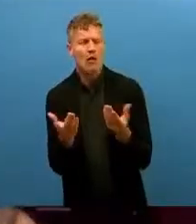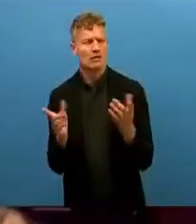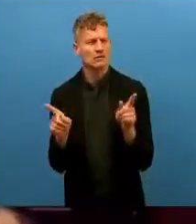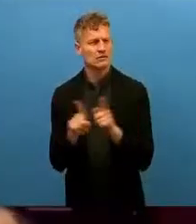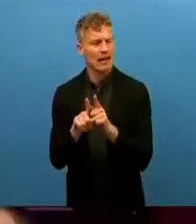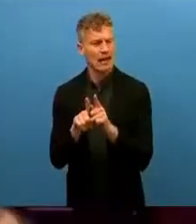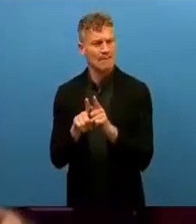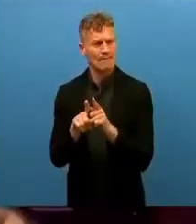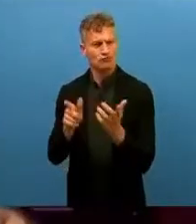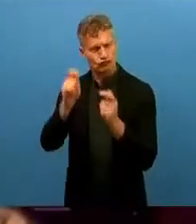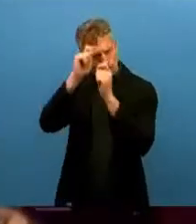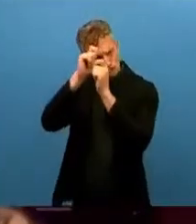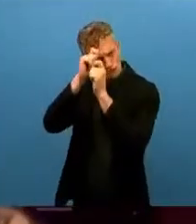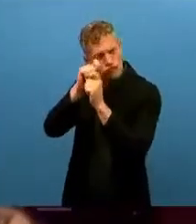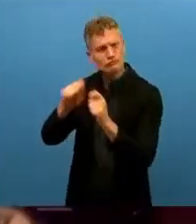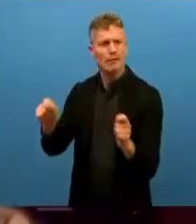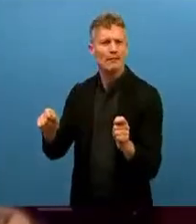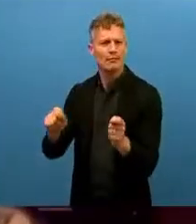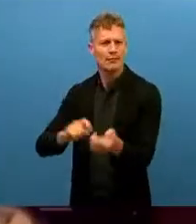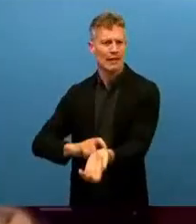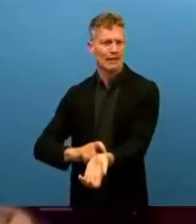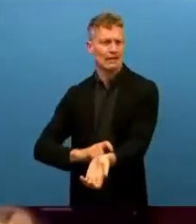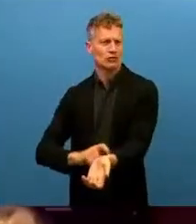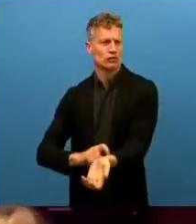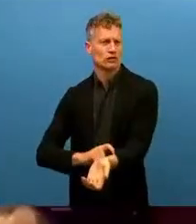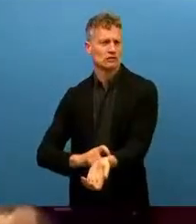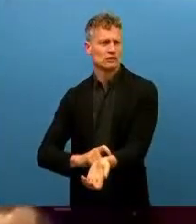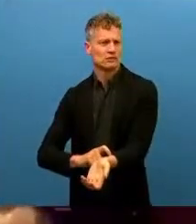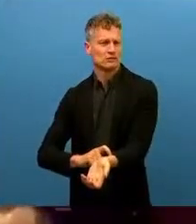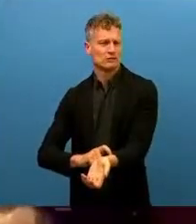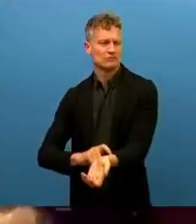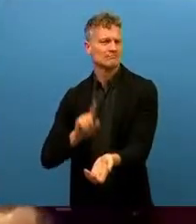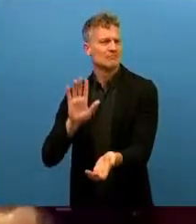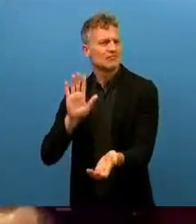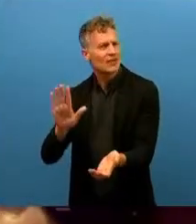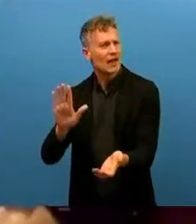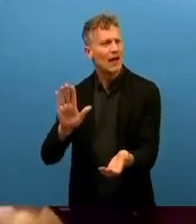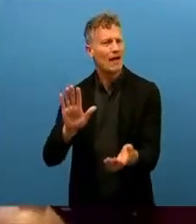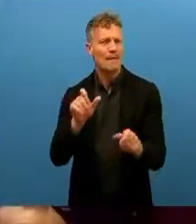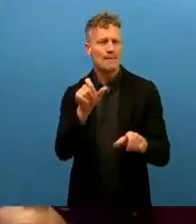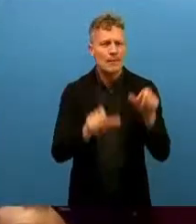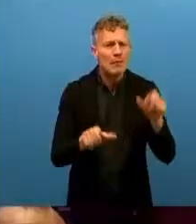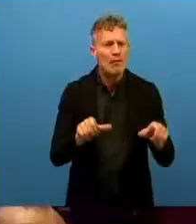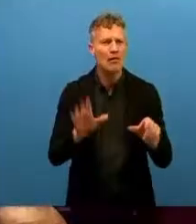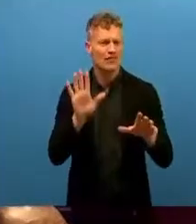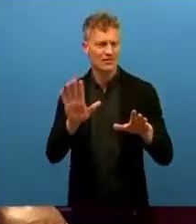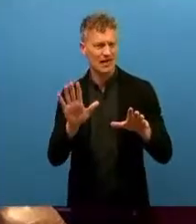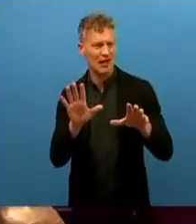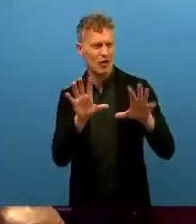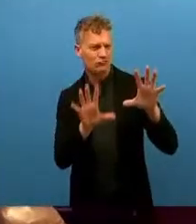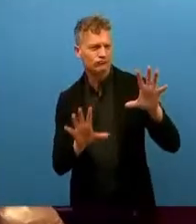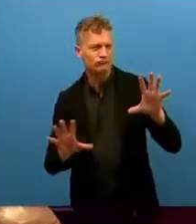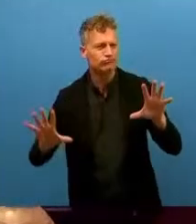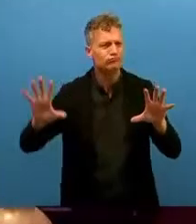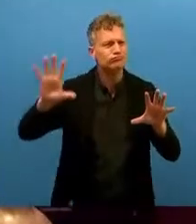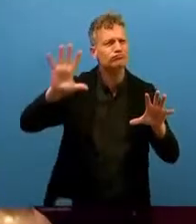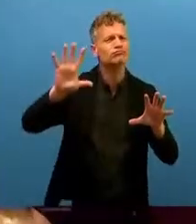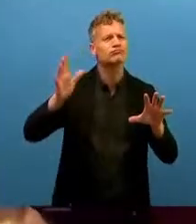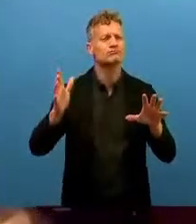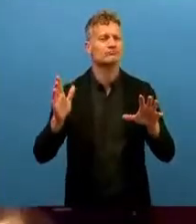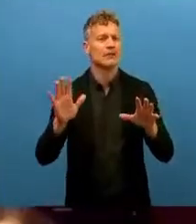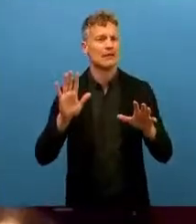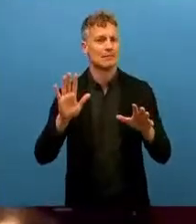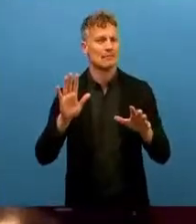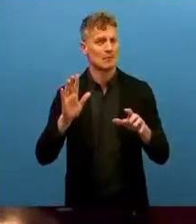recognition of Indigenous nations, peoples, and their membership within the